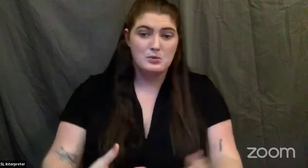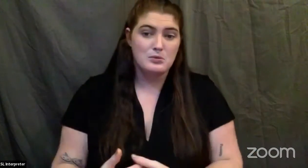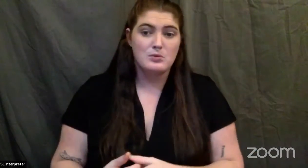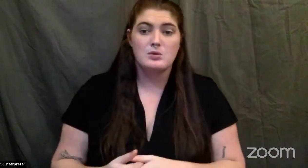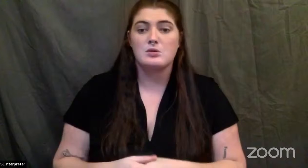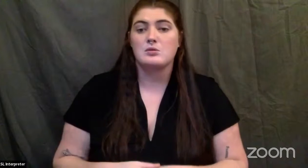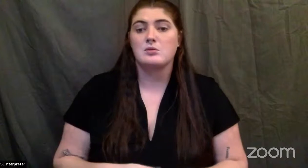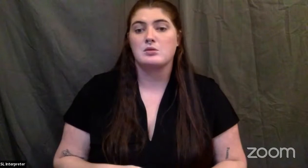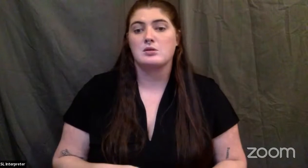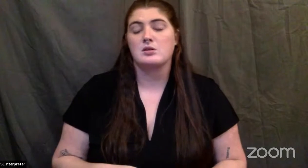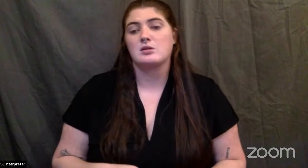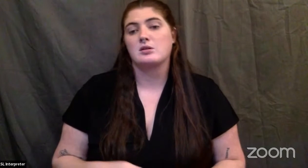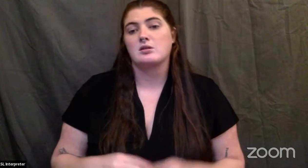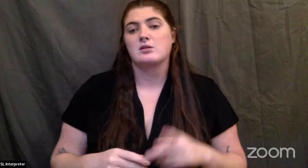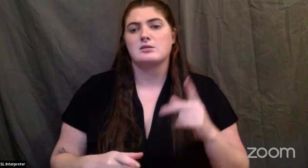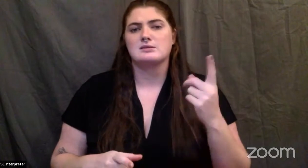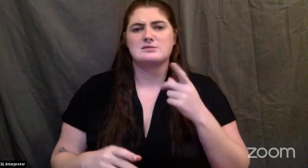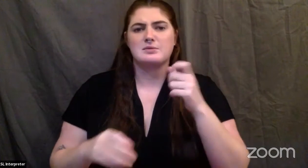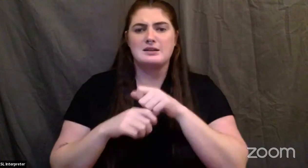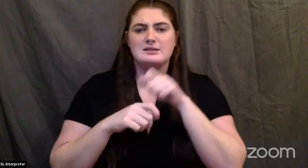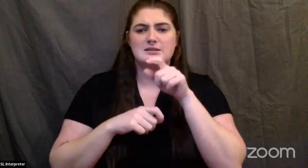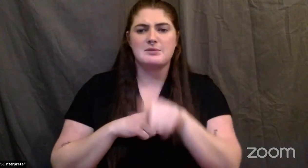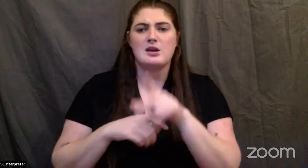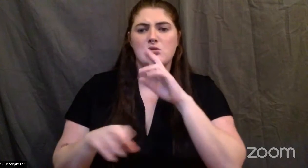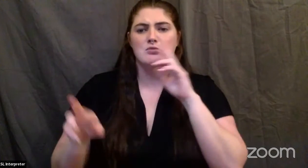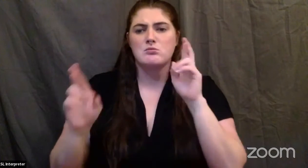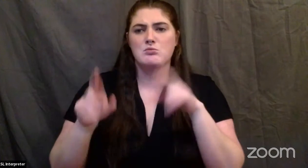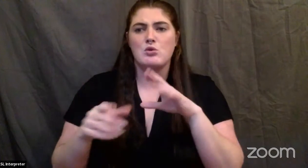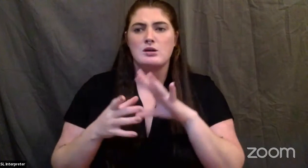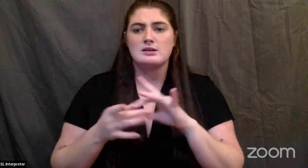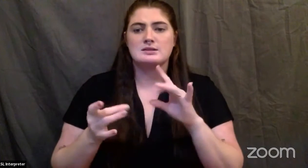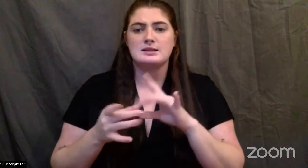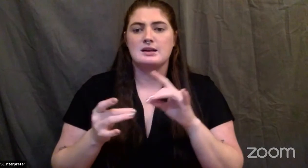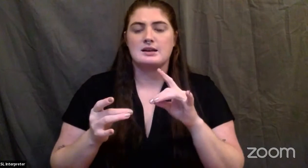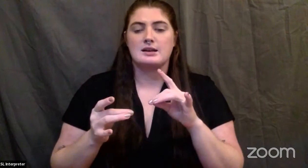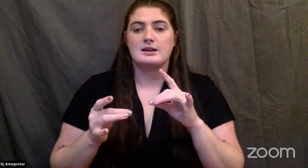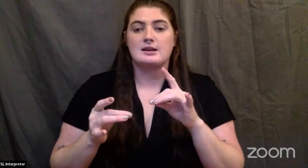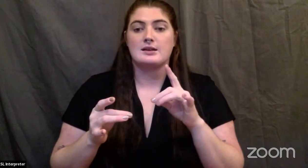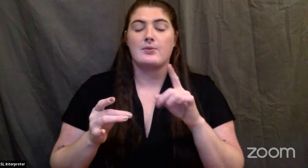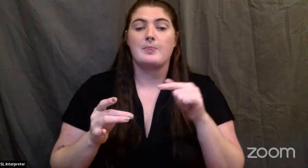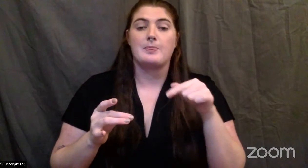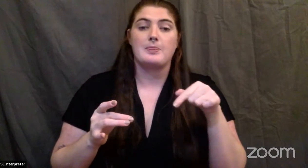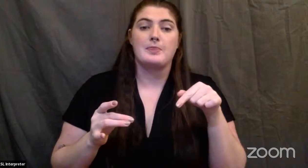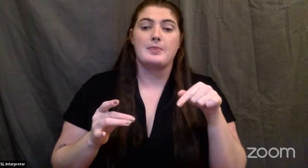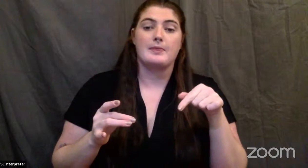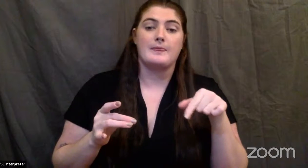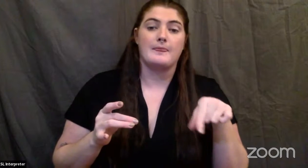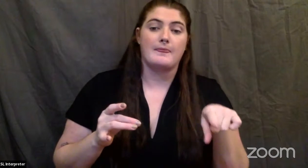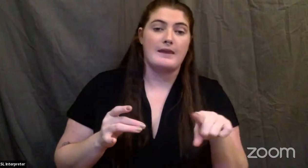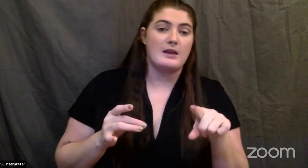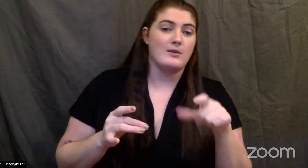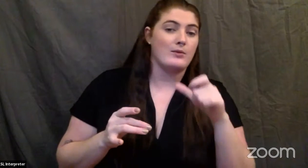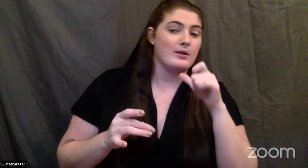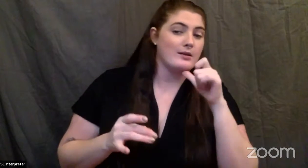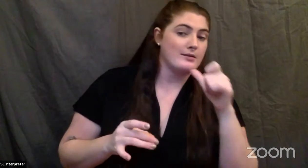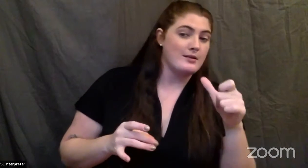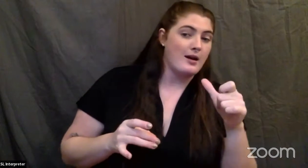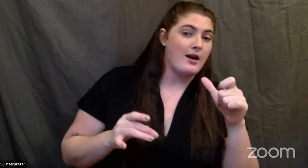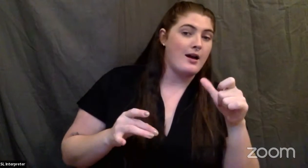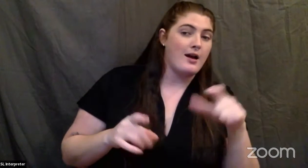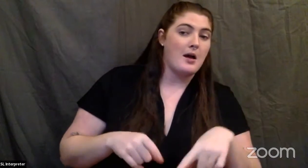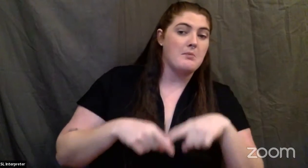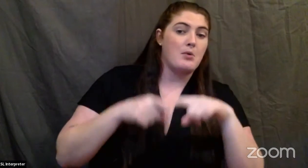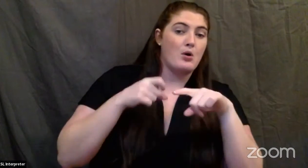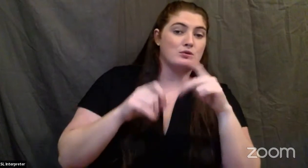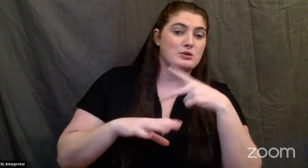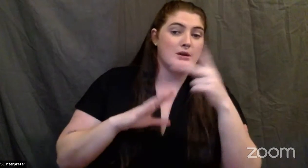of Planning submitted a report stating that the double negative, they were not opposed to the project. So it